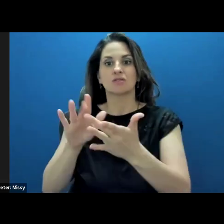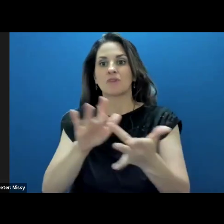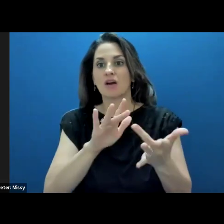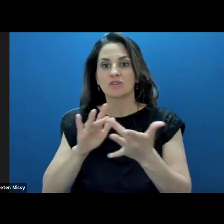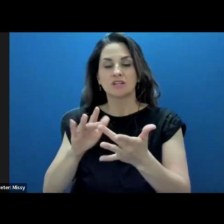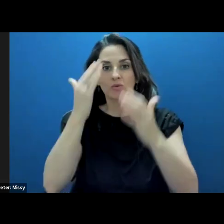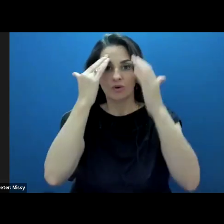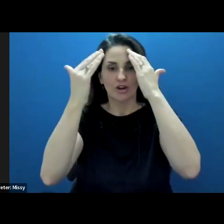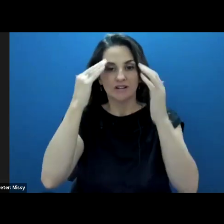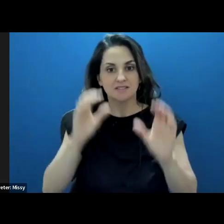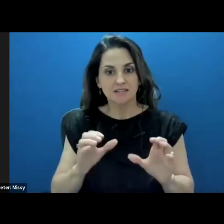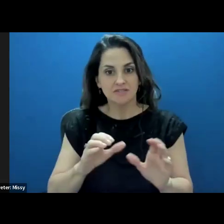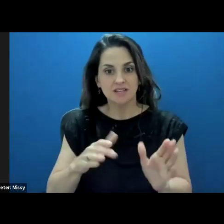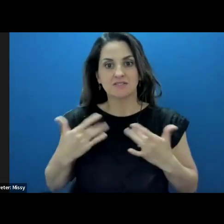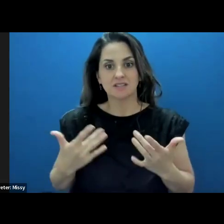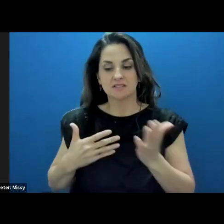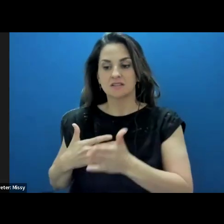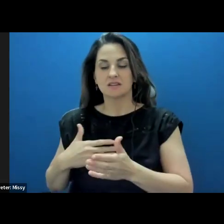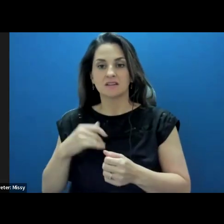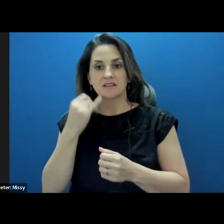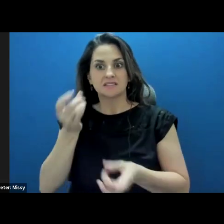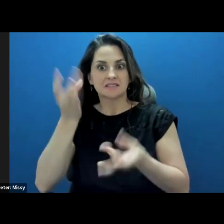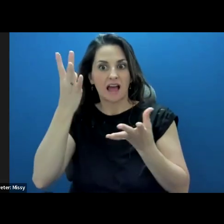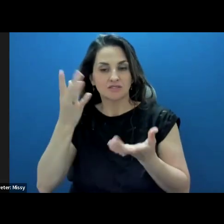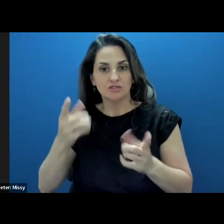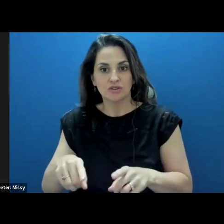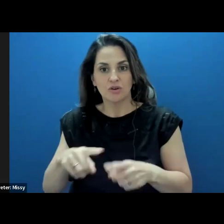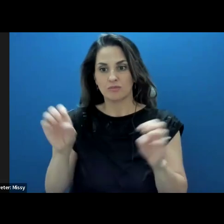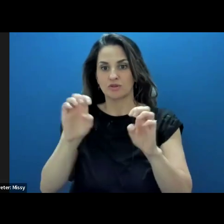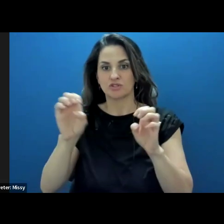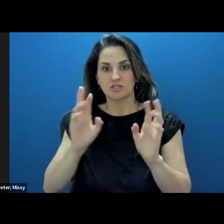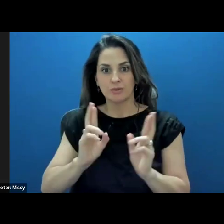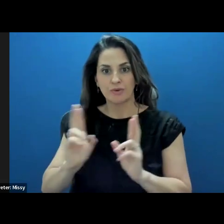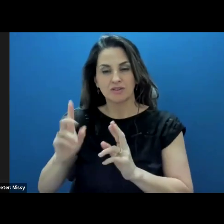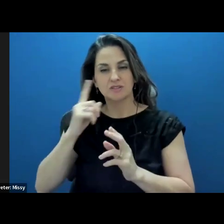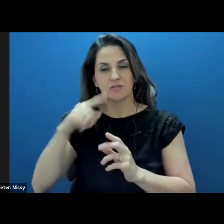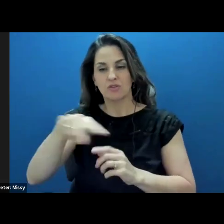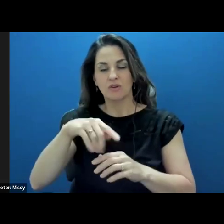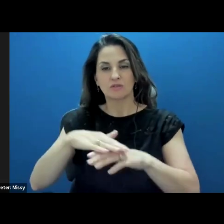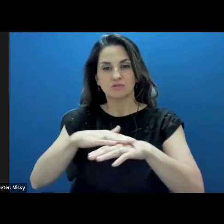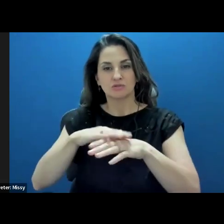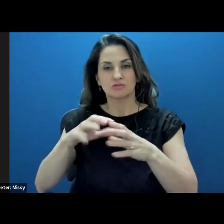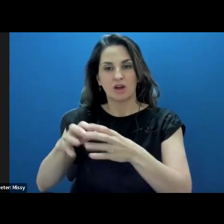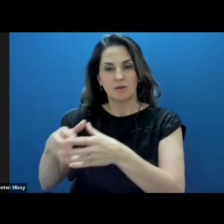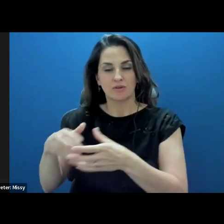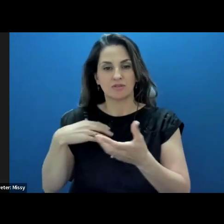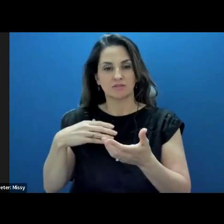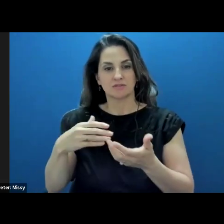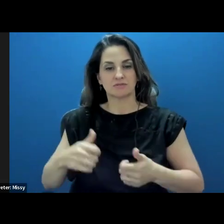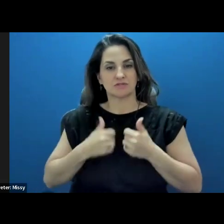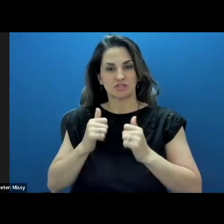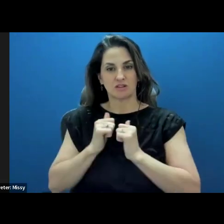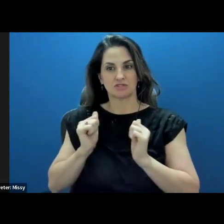activities, addressing disaster or emergency preparedness for tribal domestic violence programs and shelters,